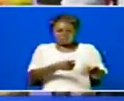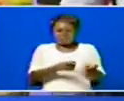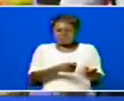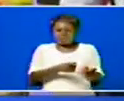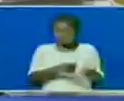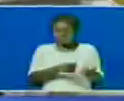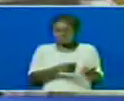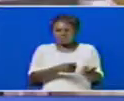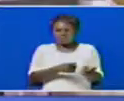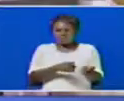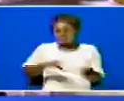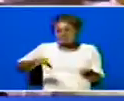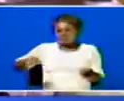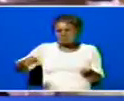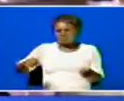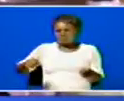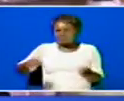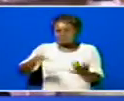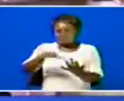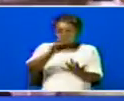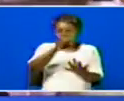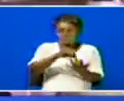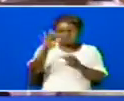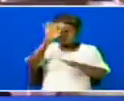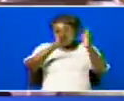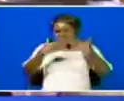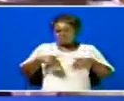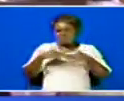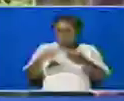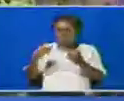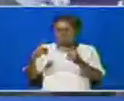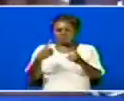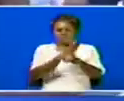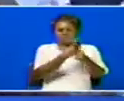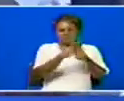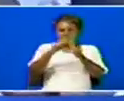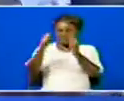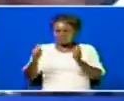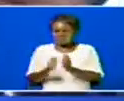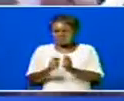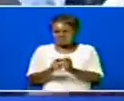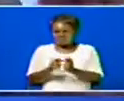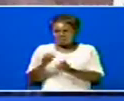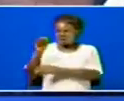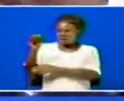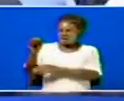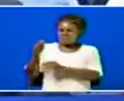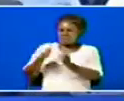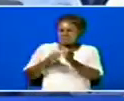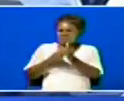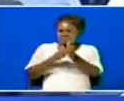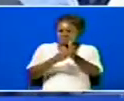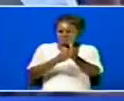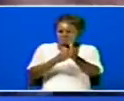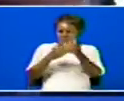that Uasin Gishu County has been profiling and frustrating people from certain ethnic groups. Naomba viongozi wa kaunti